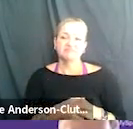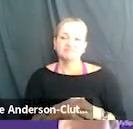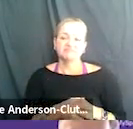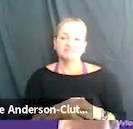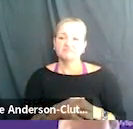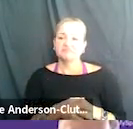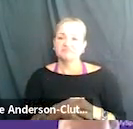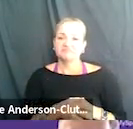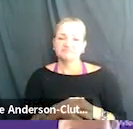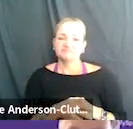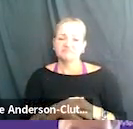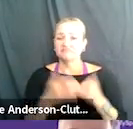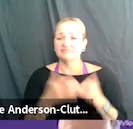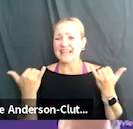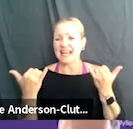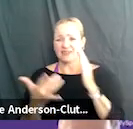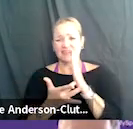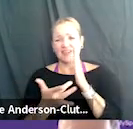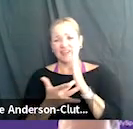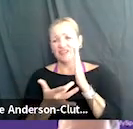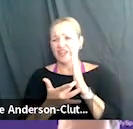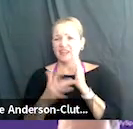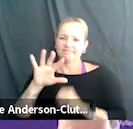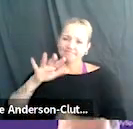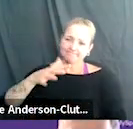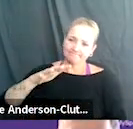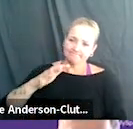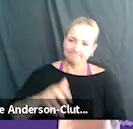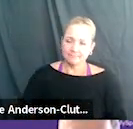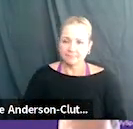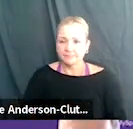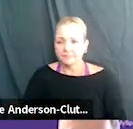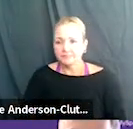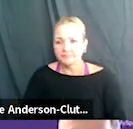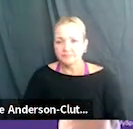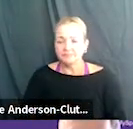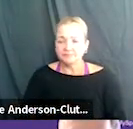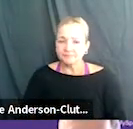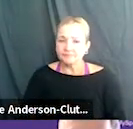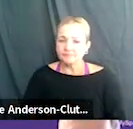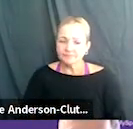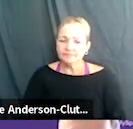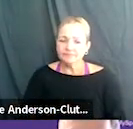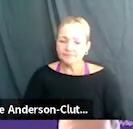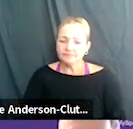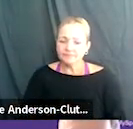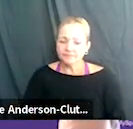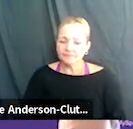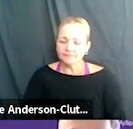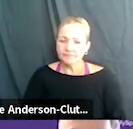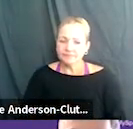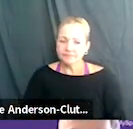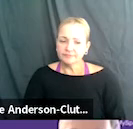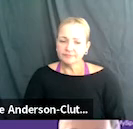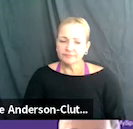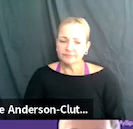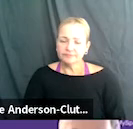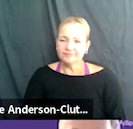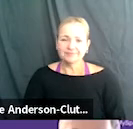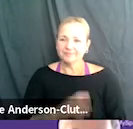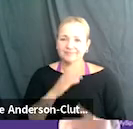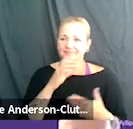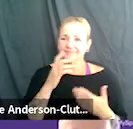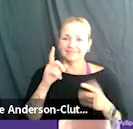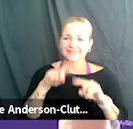group averages, I think we can see differences between different diagnostic groups, but they're not always found reliably. There's not